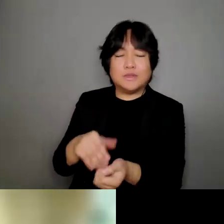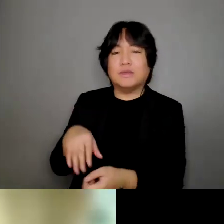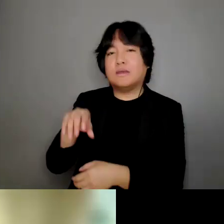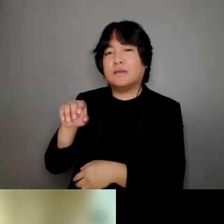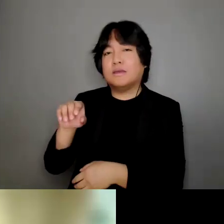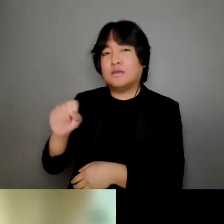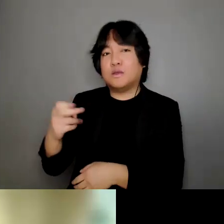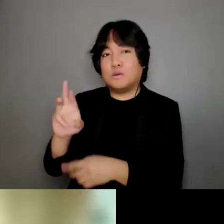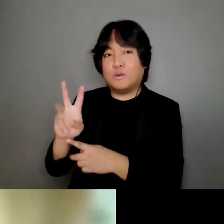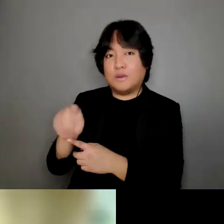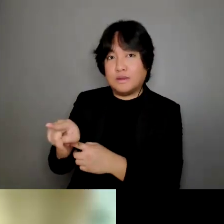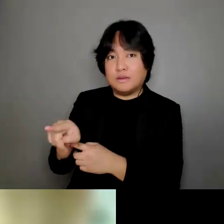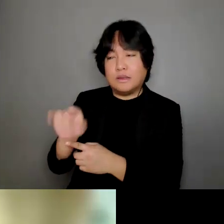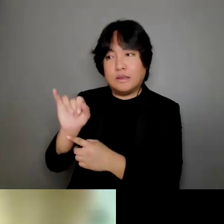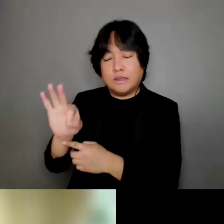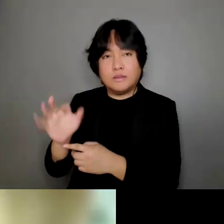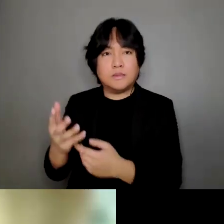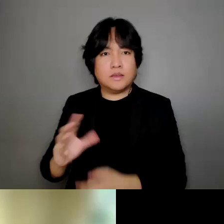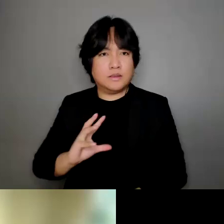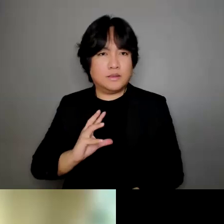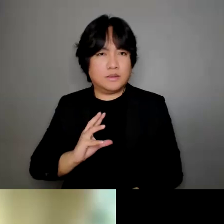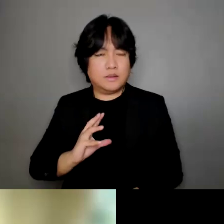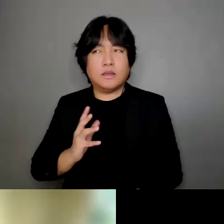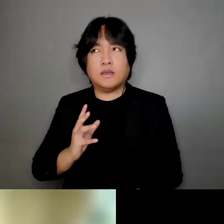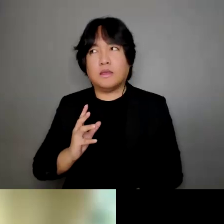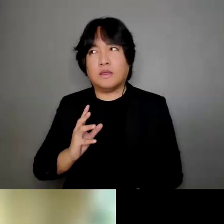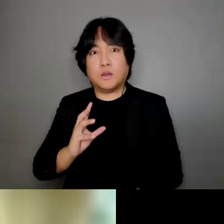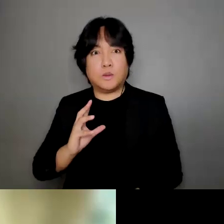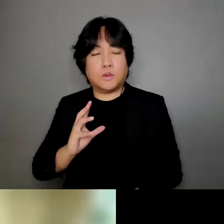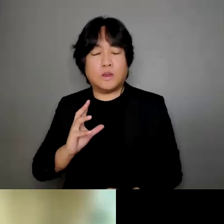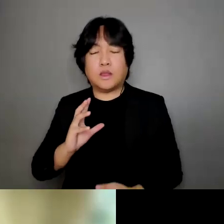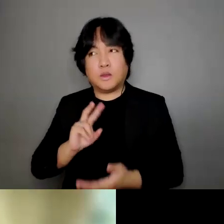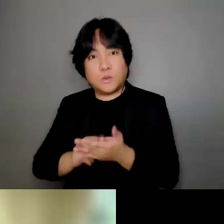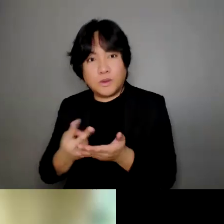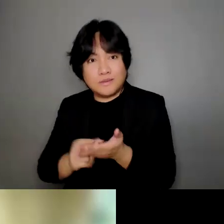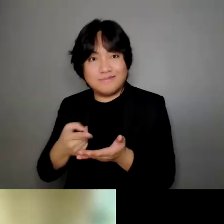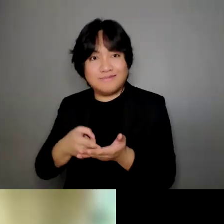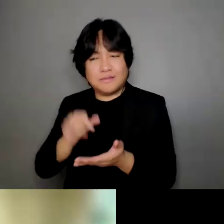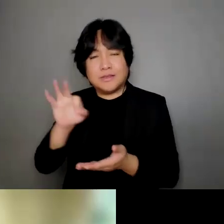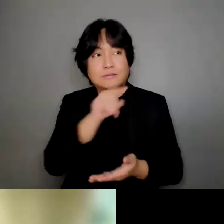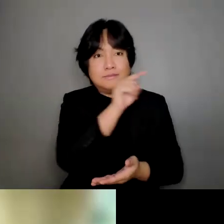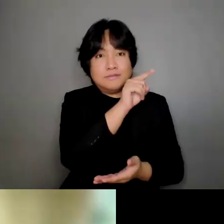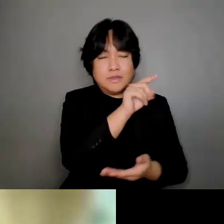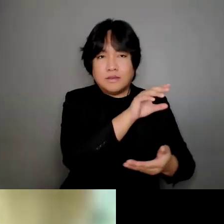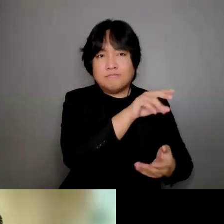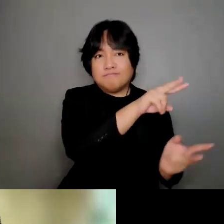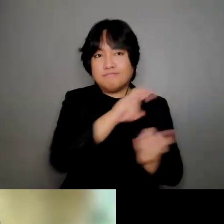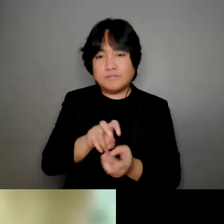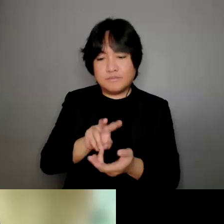di ba, merong meaning na nawawala na hindi natin communicate.